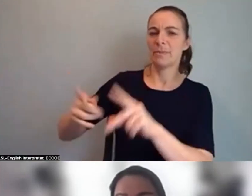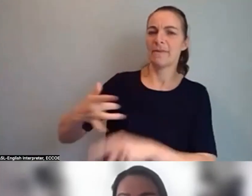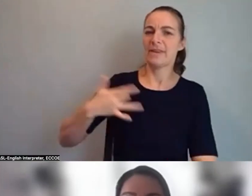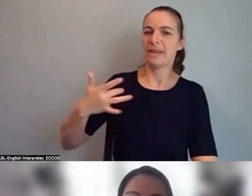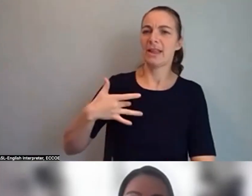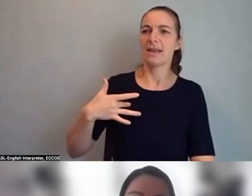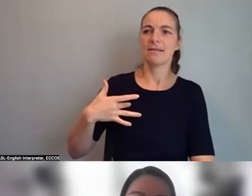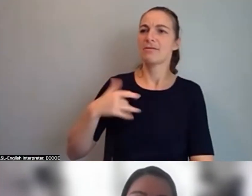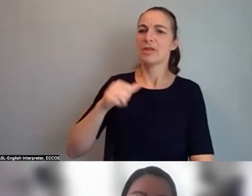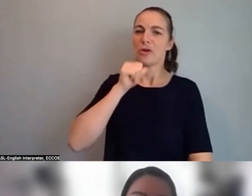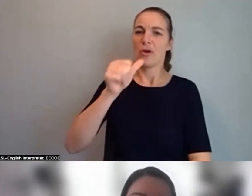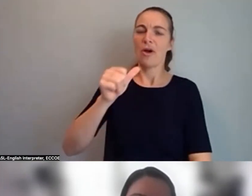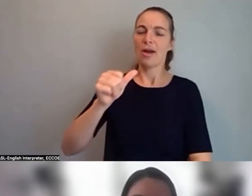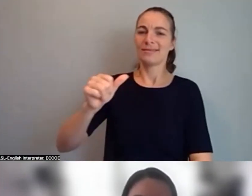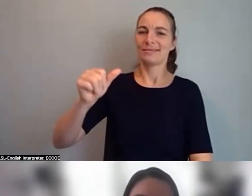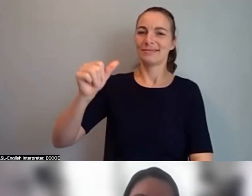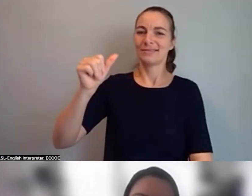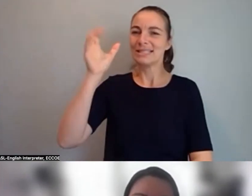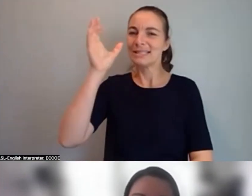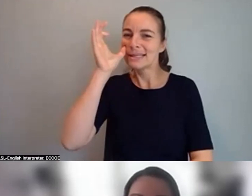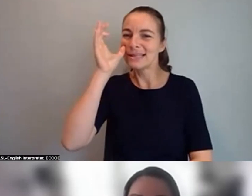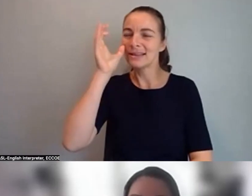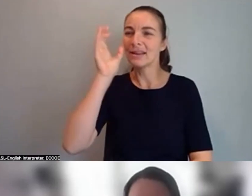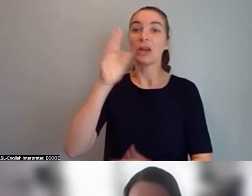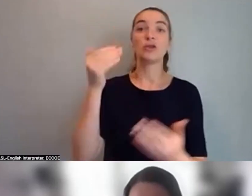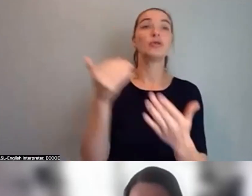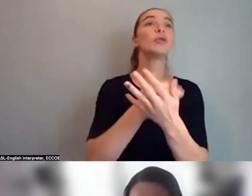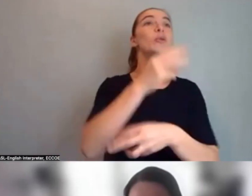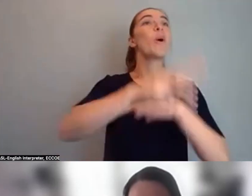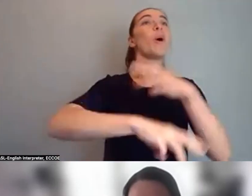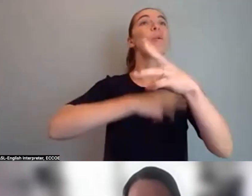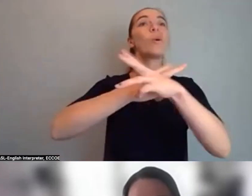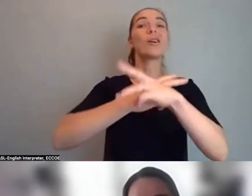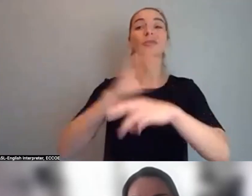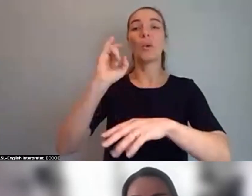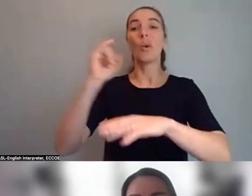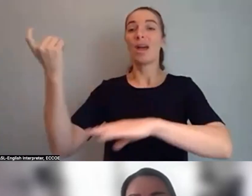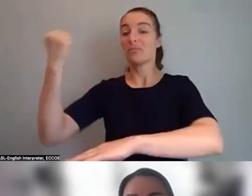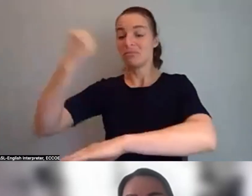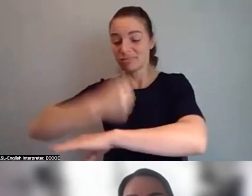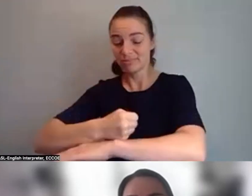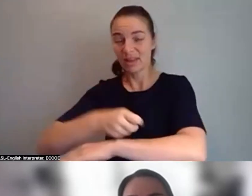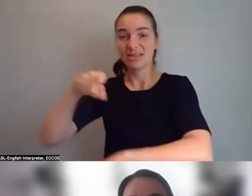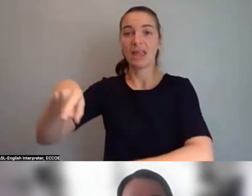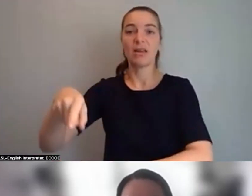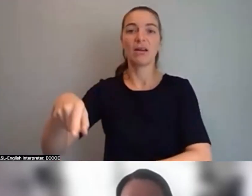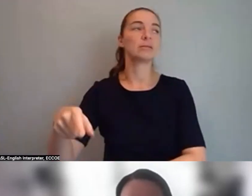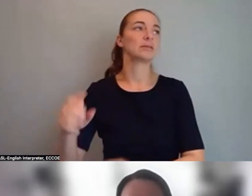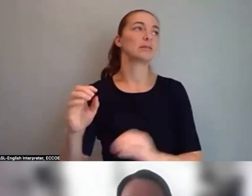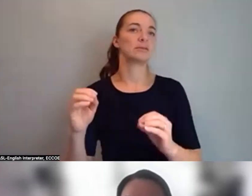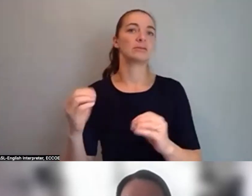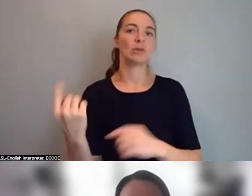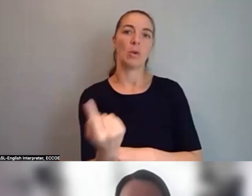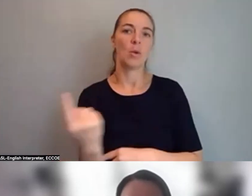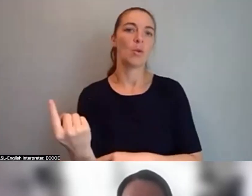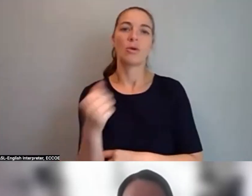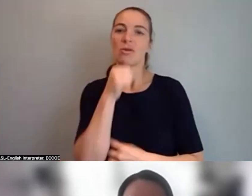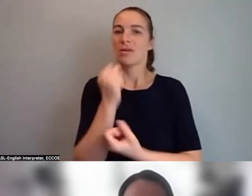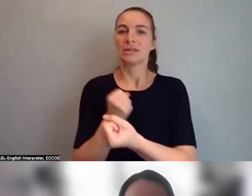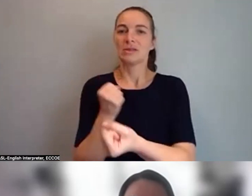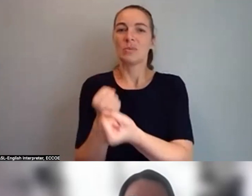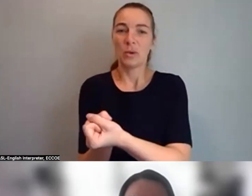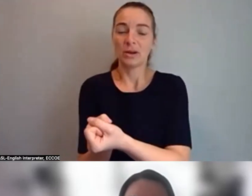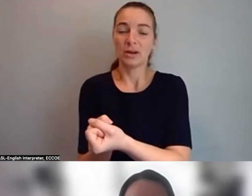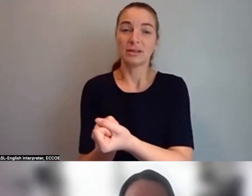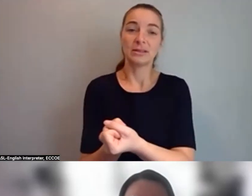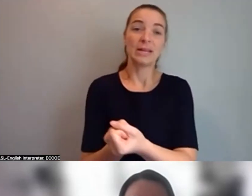that you aren't left behind in this future? And, you know, California, where I'm at, has a very, very, very strong oil industry, which a lot